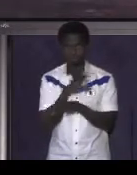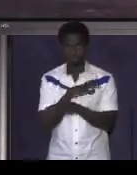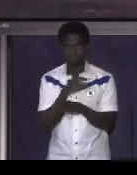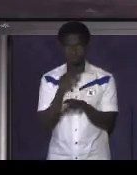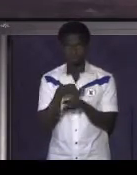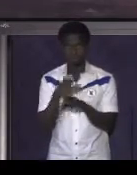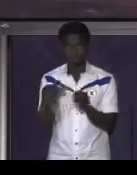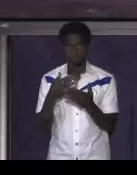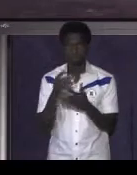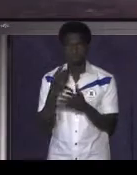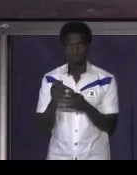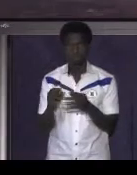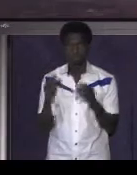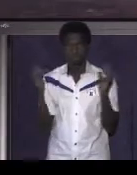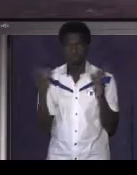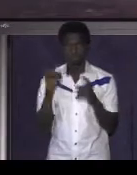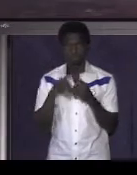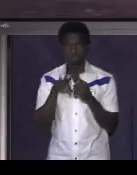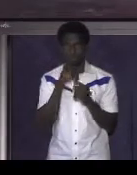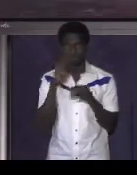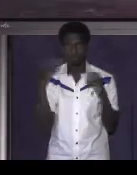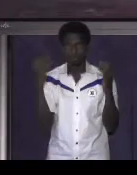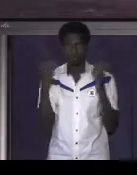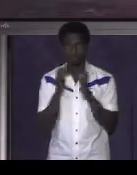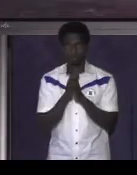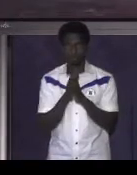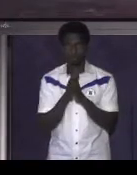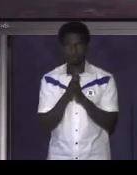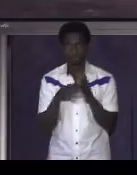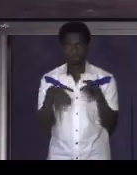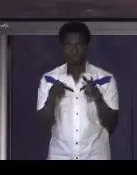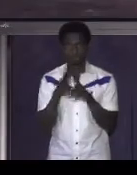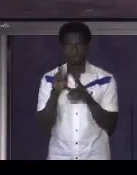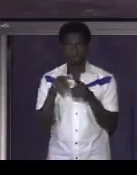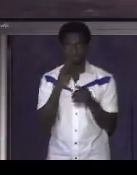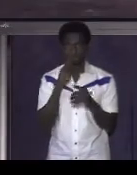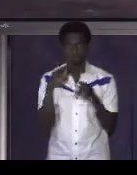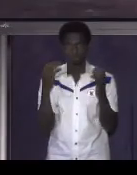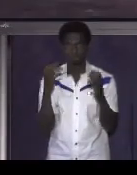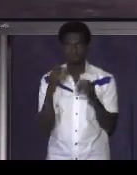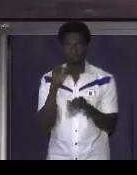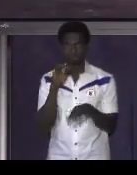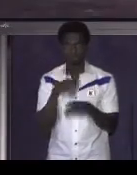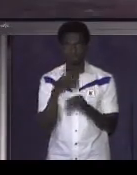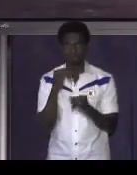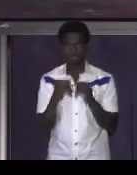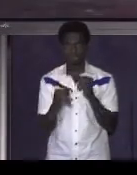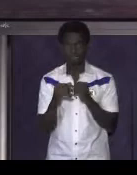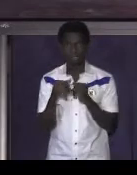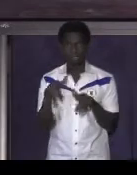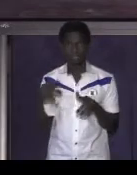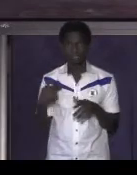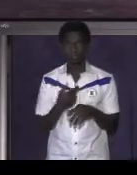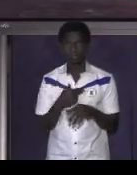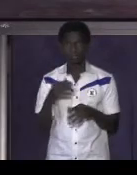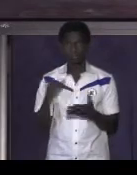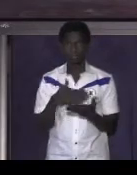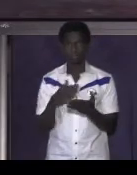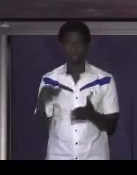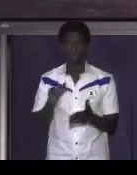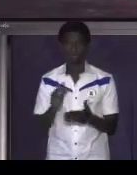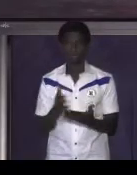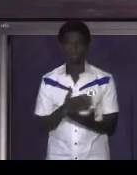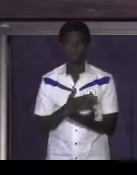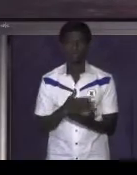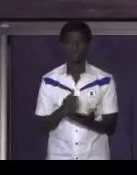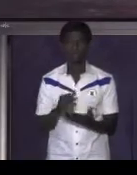you deserve to be celebrated. So at the end of everything, now let's sing our song. Who